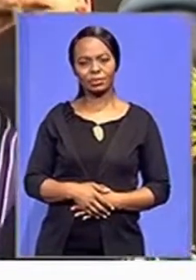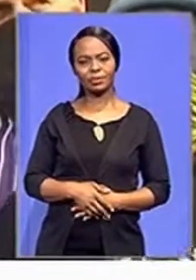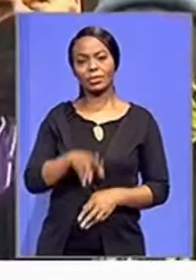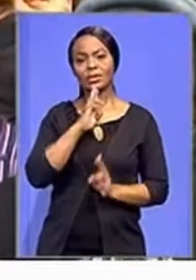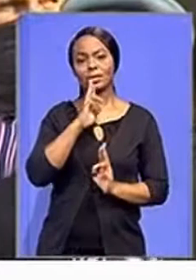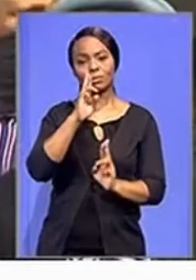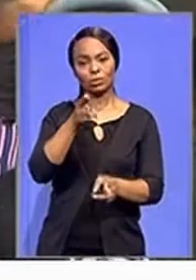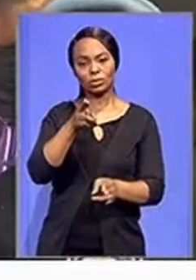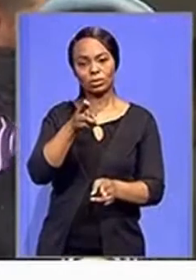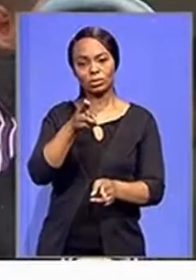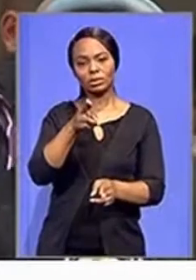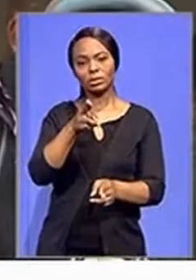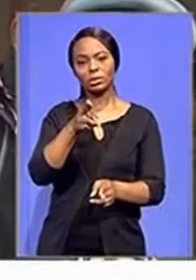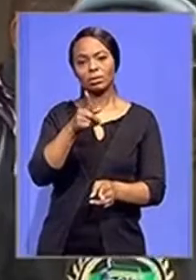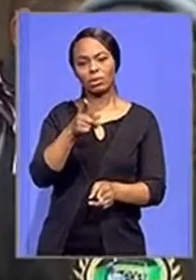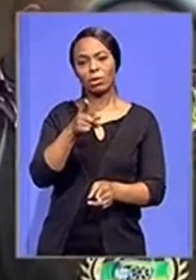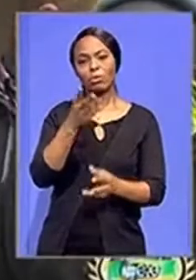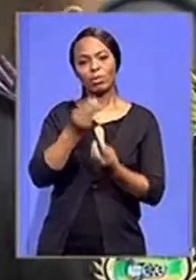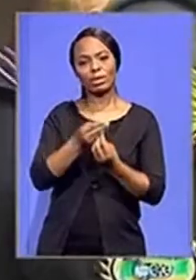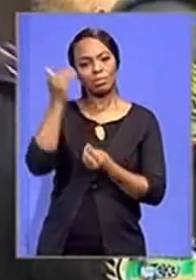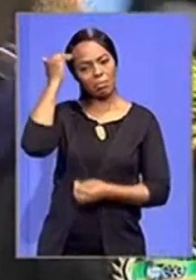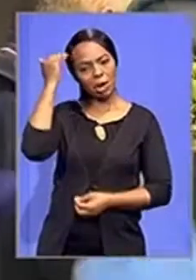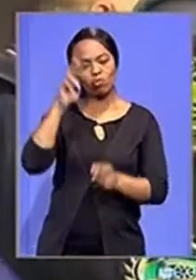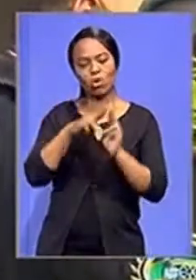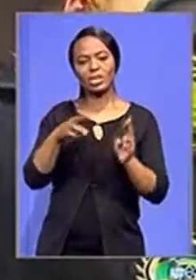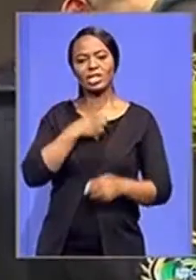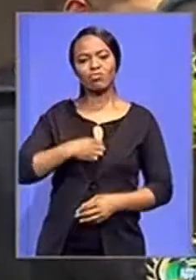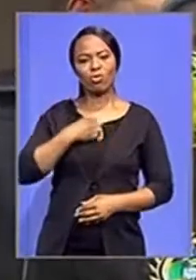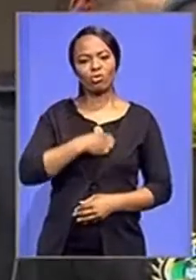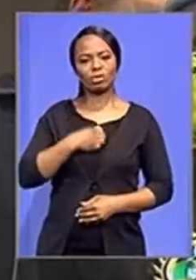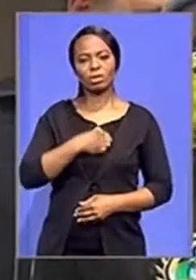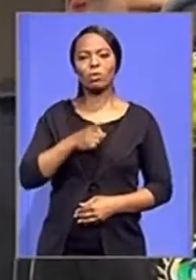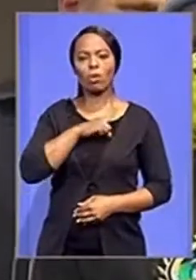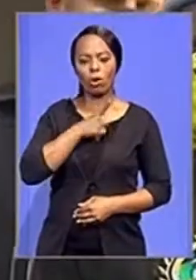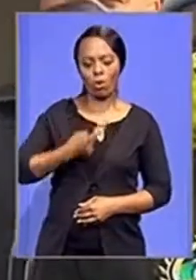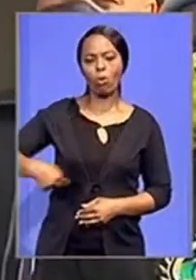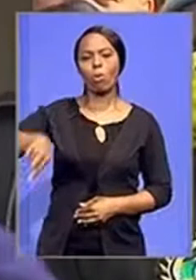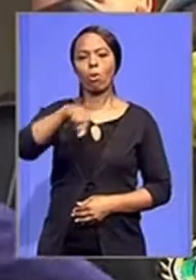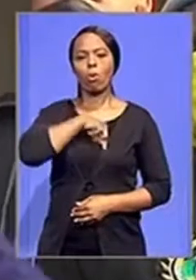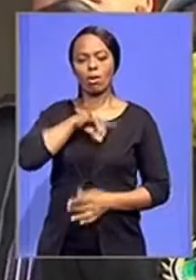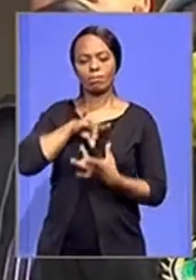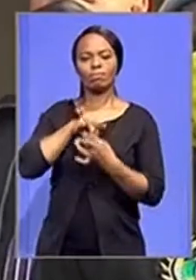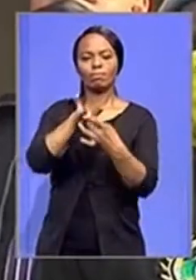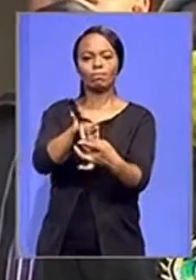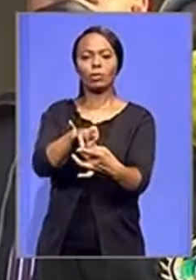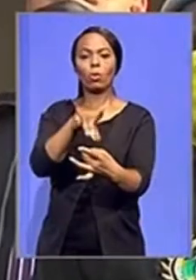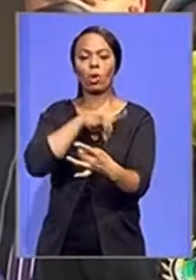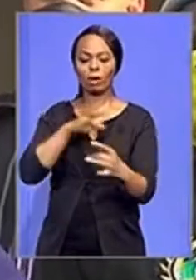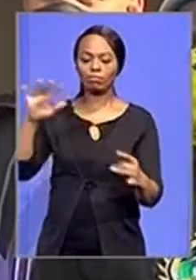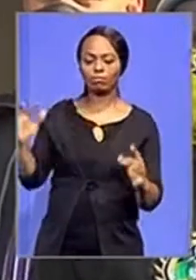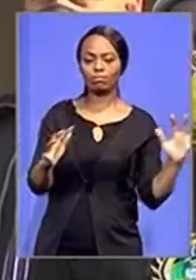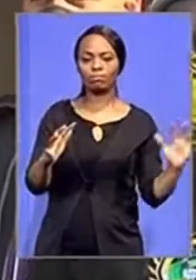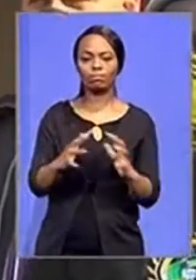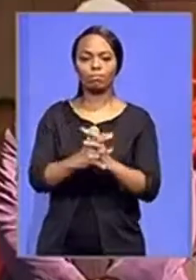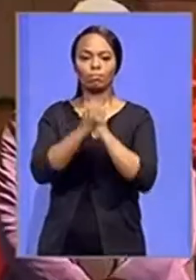facts and not with emotion, right? Because we are all in this together. Because